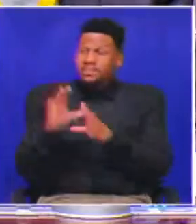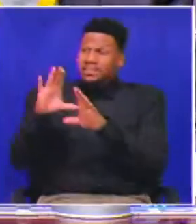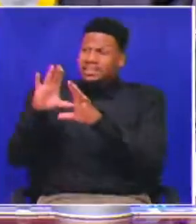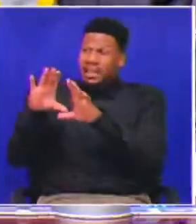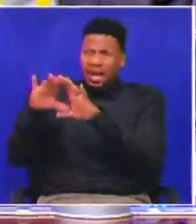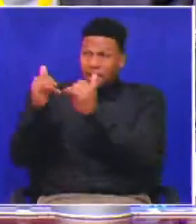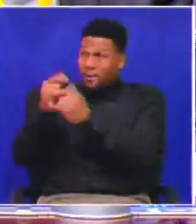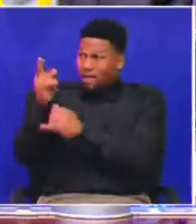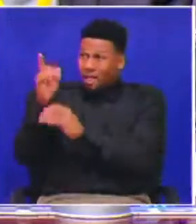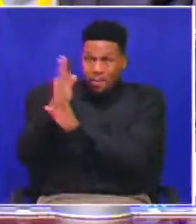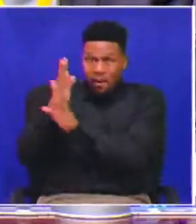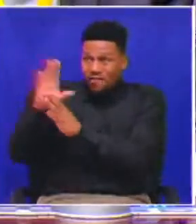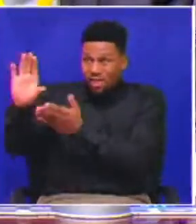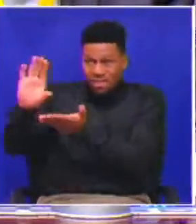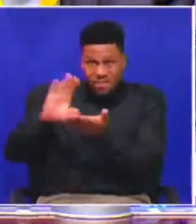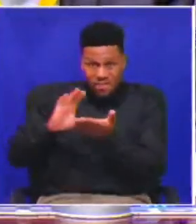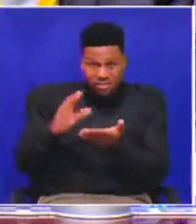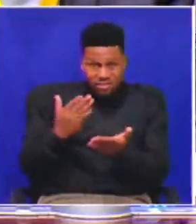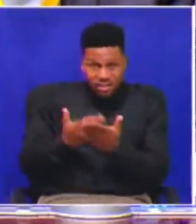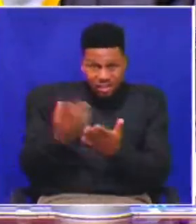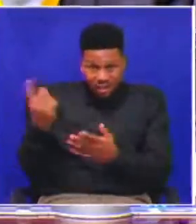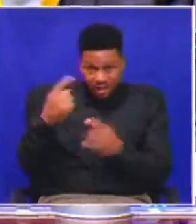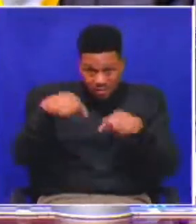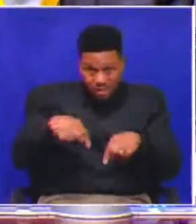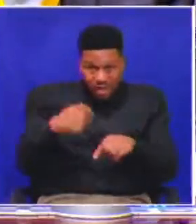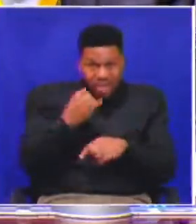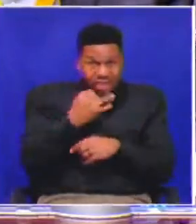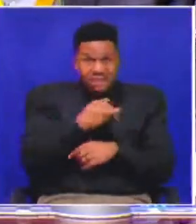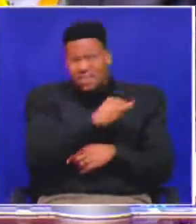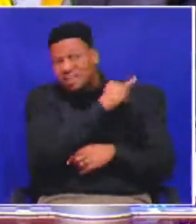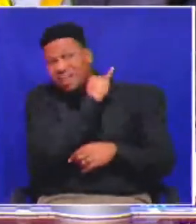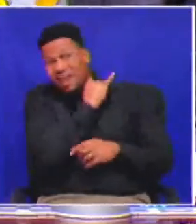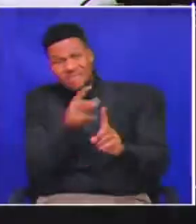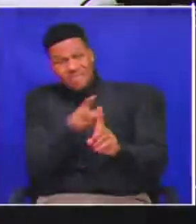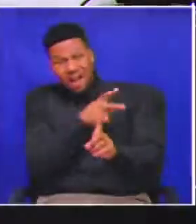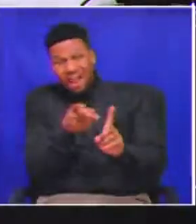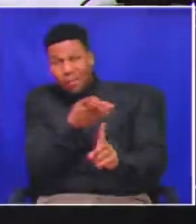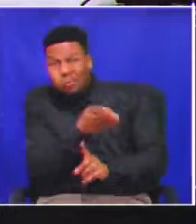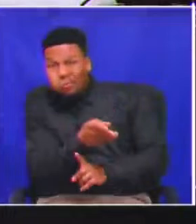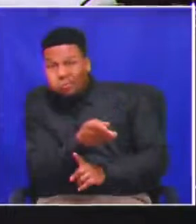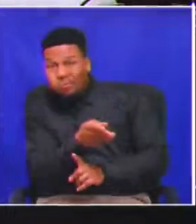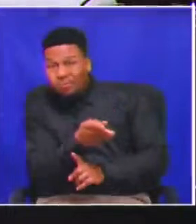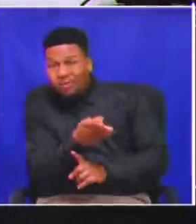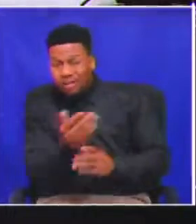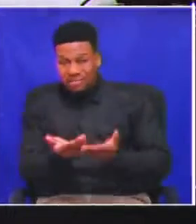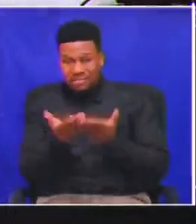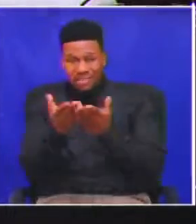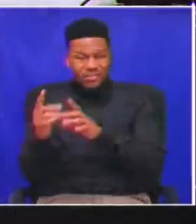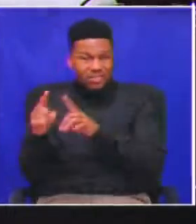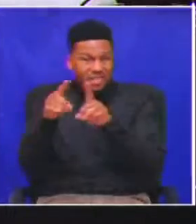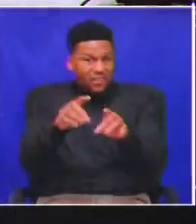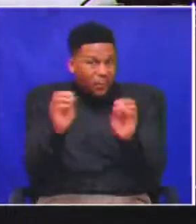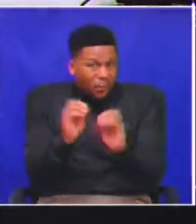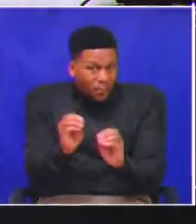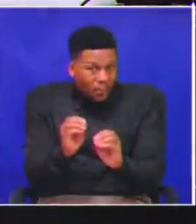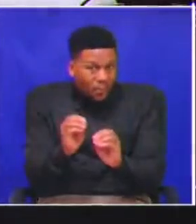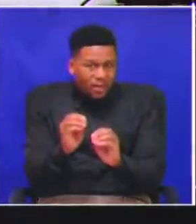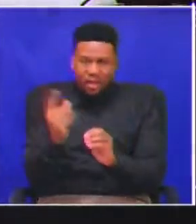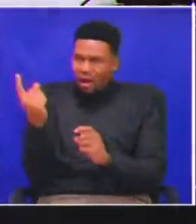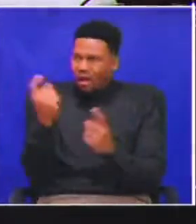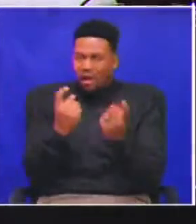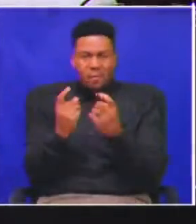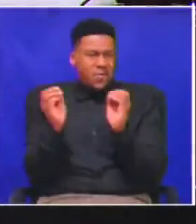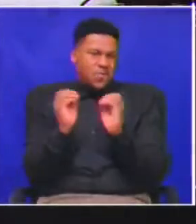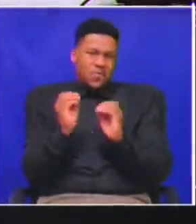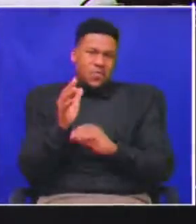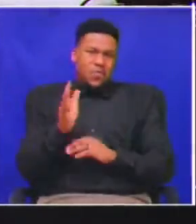violence, where there's lack of service delivery. So therefore, we need to deal with all these challenges at the